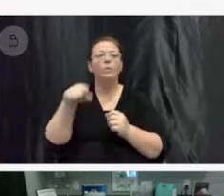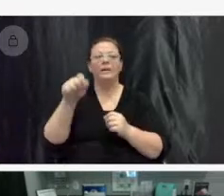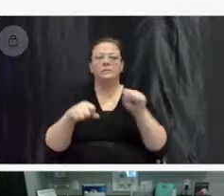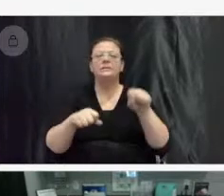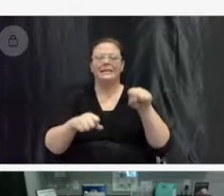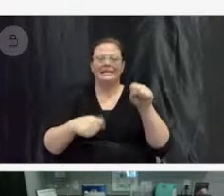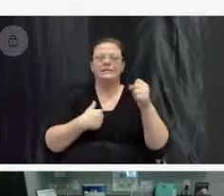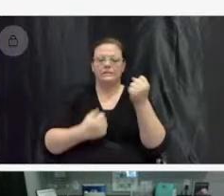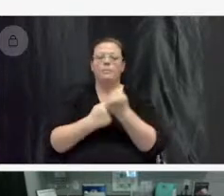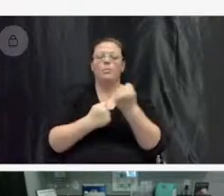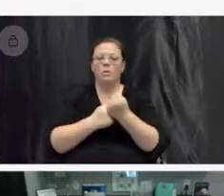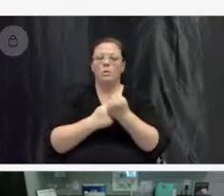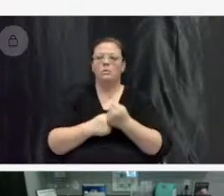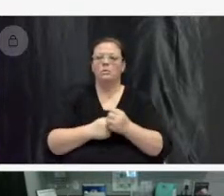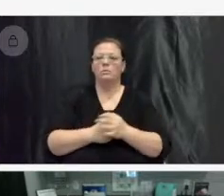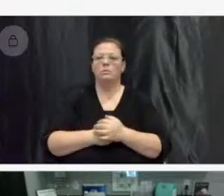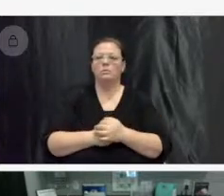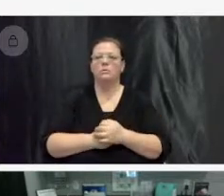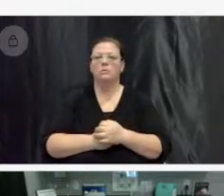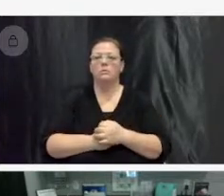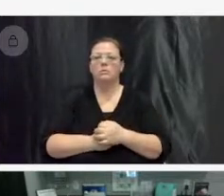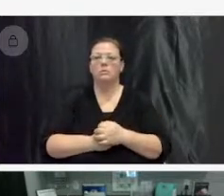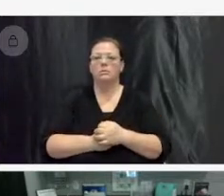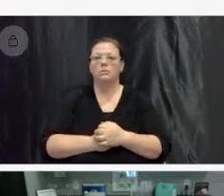I'm sorry, could you repeat that, please?